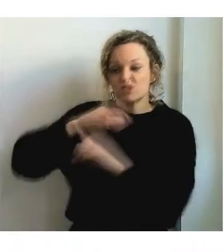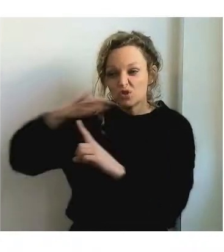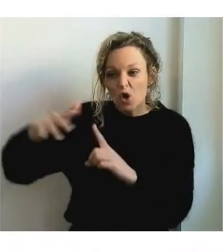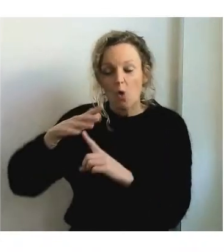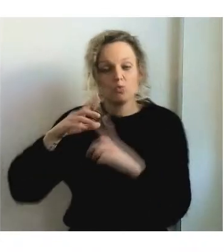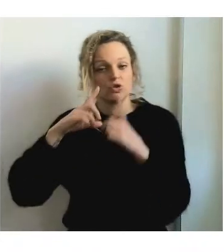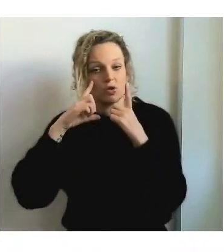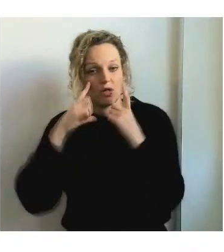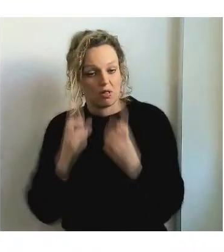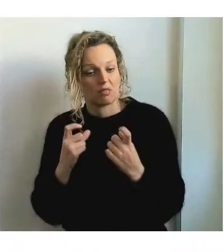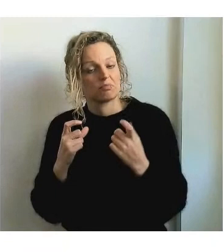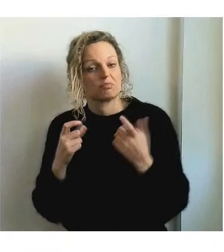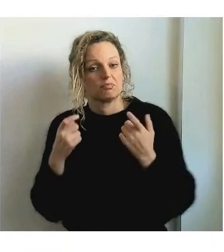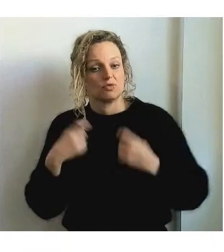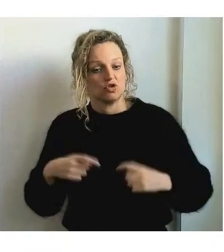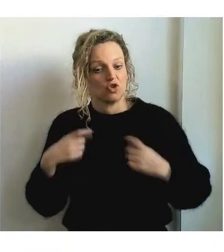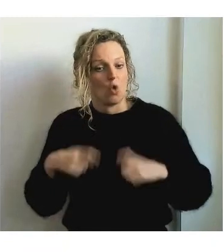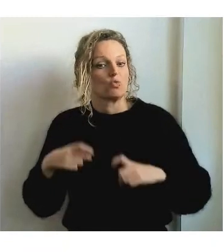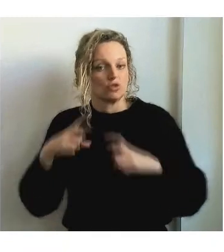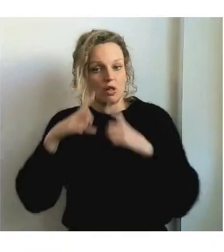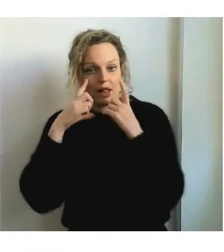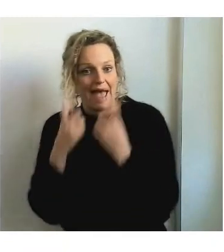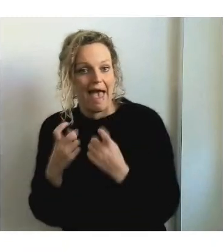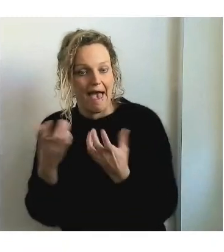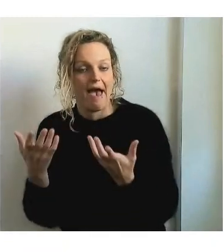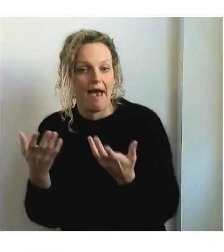sector, around